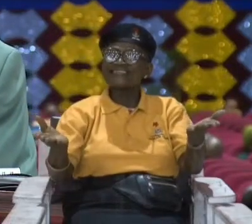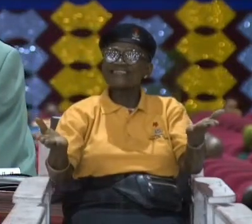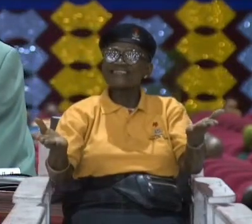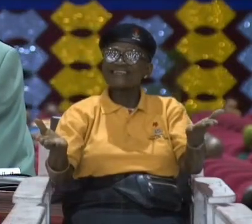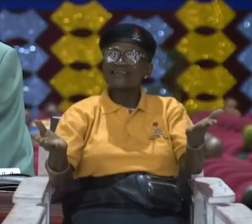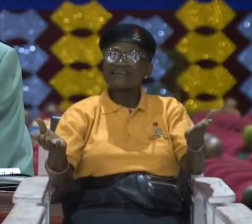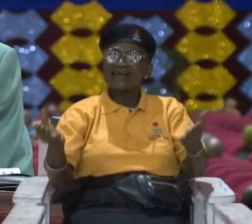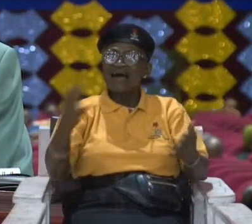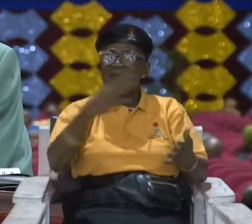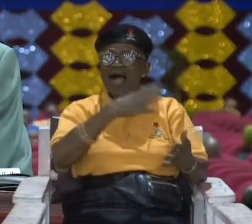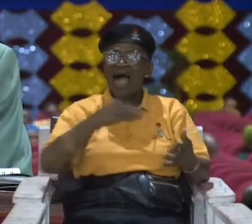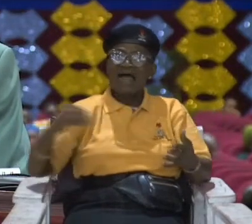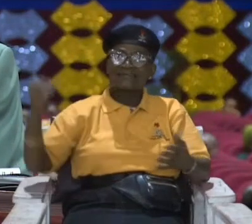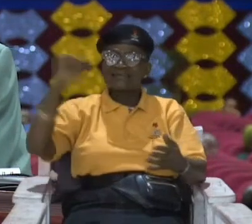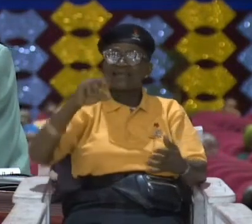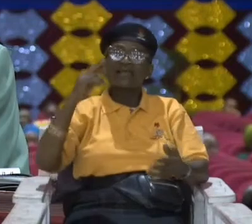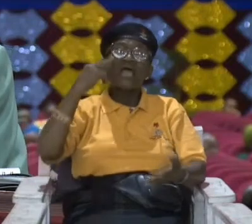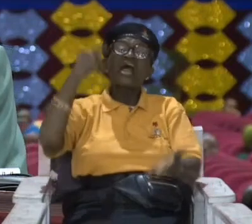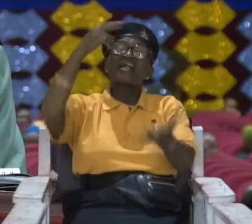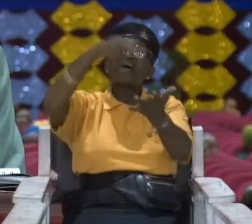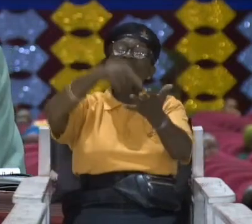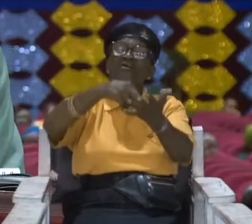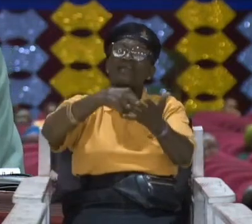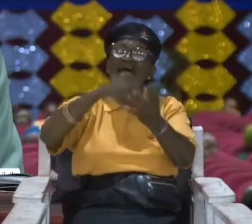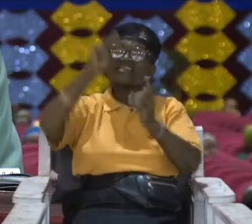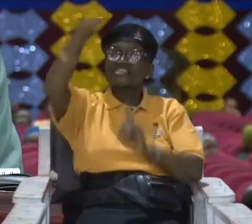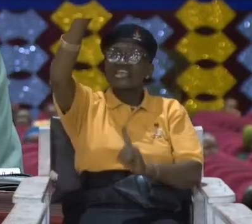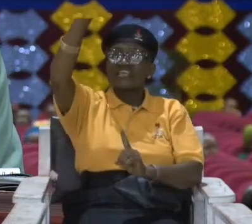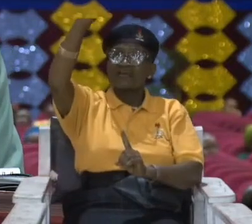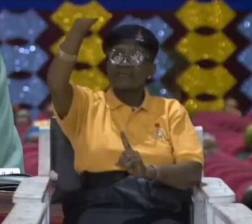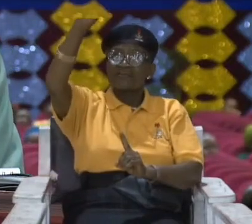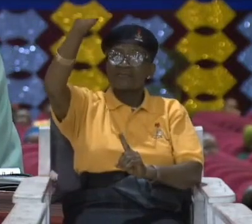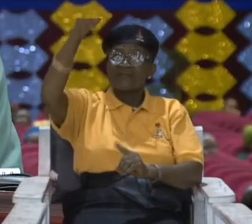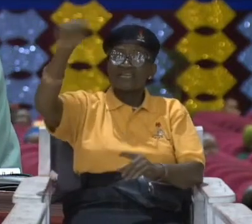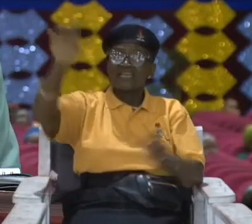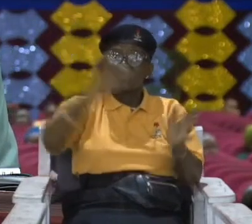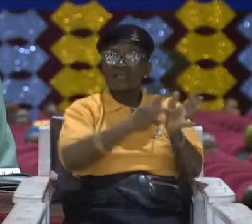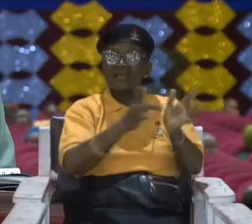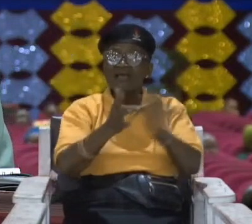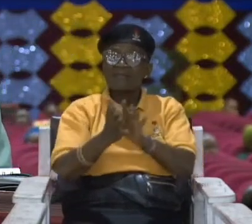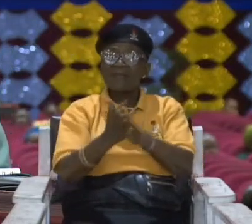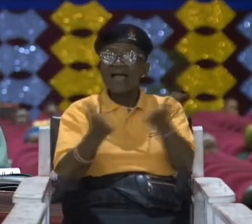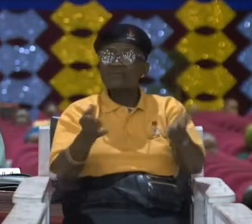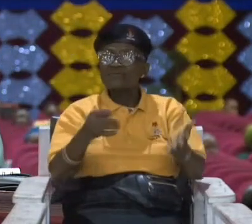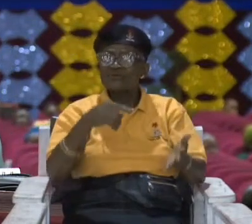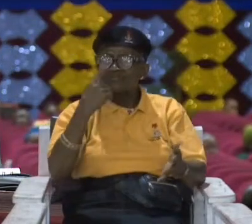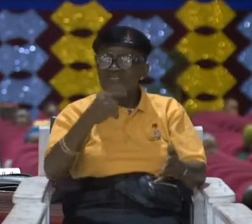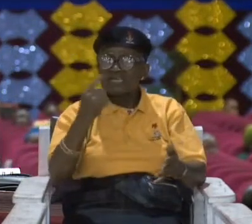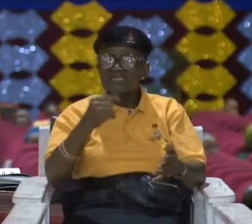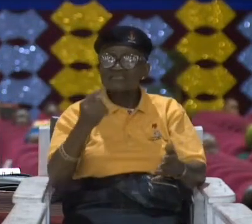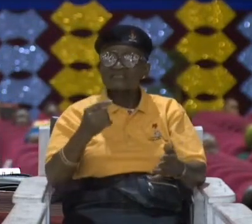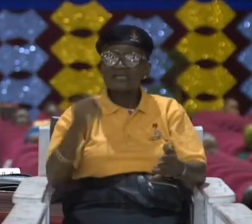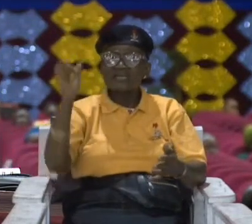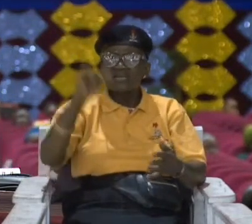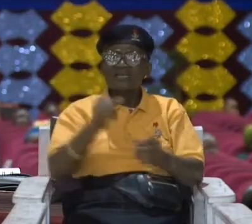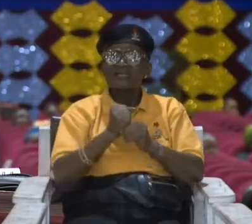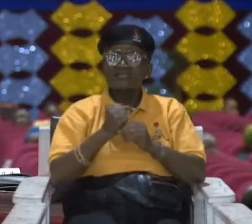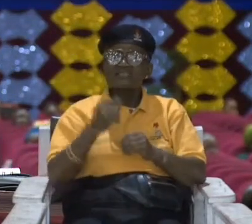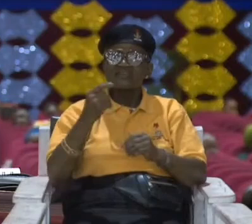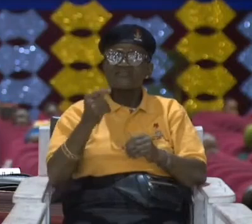and they recognized him. And the Bible said he then disappeared from their sight.